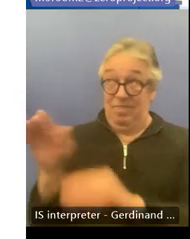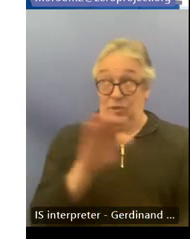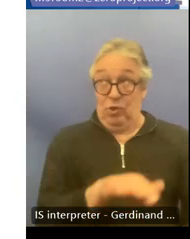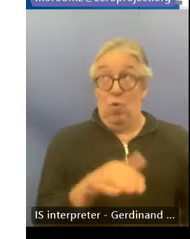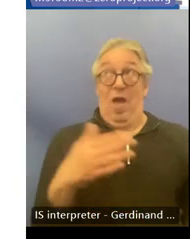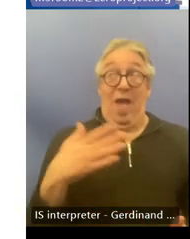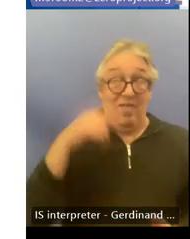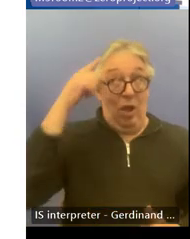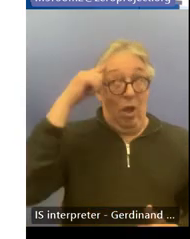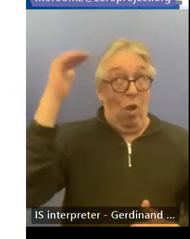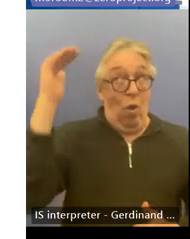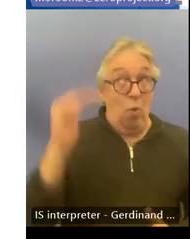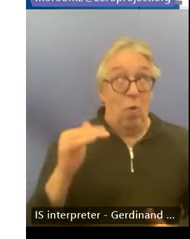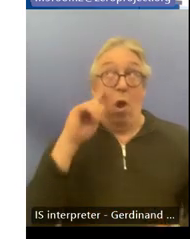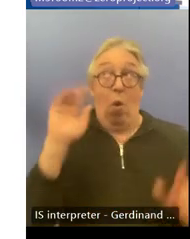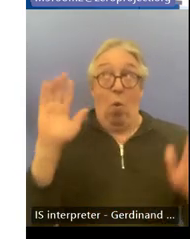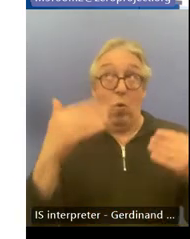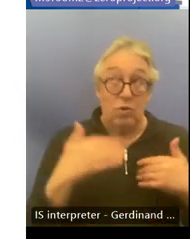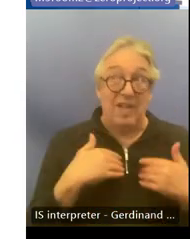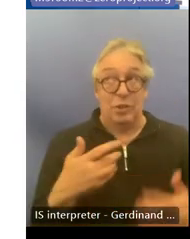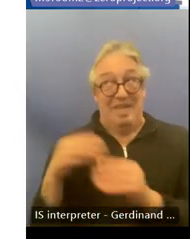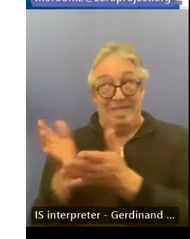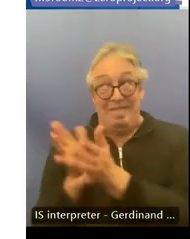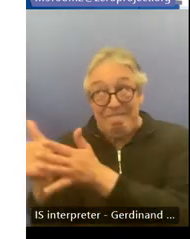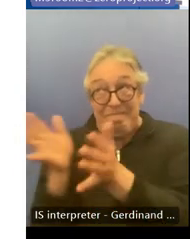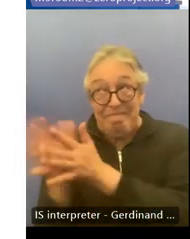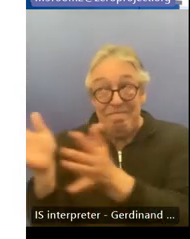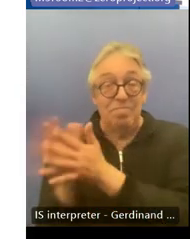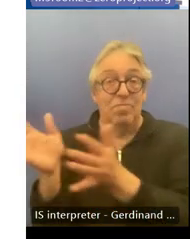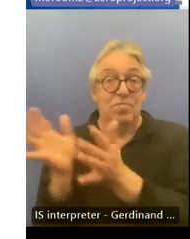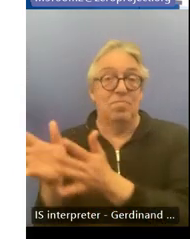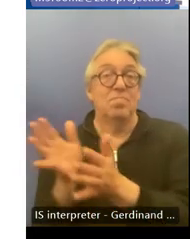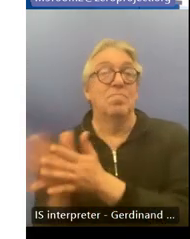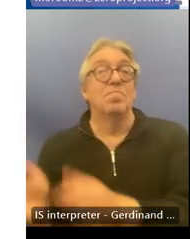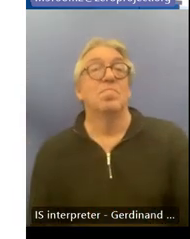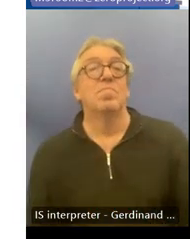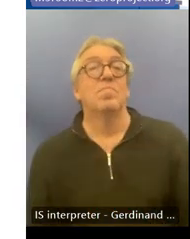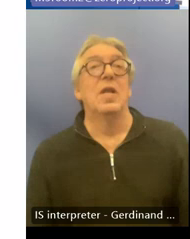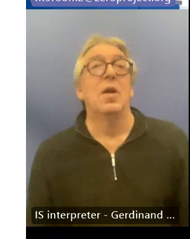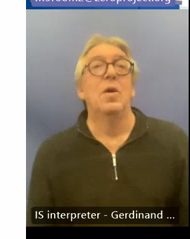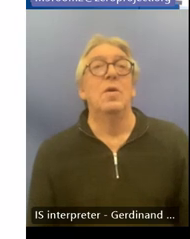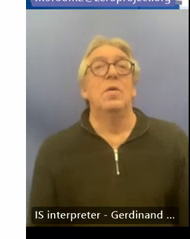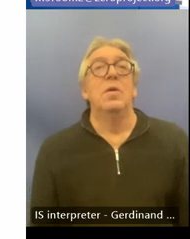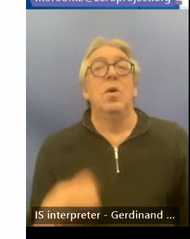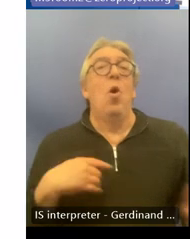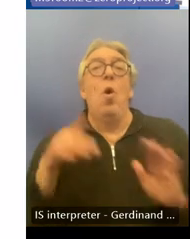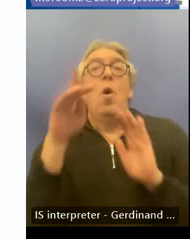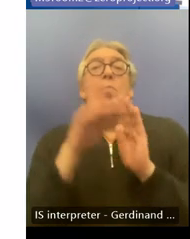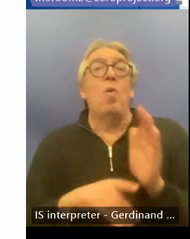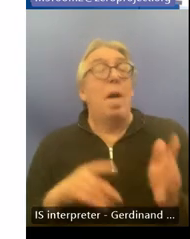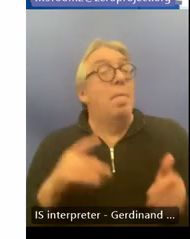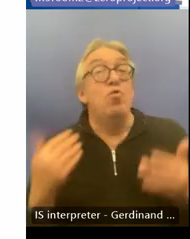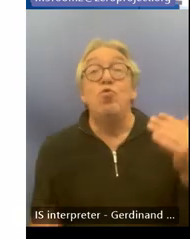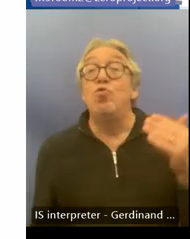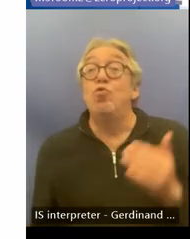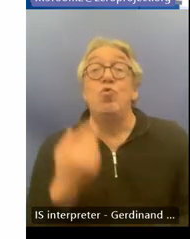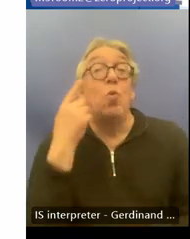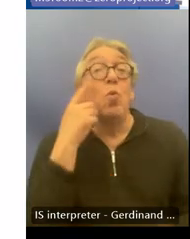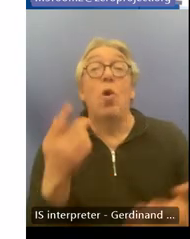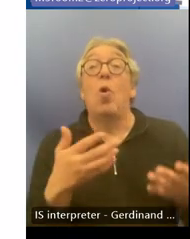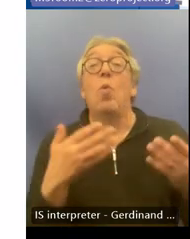quite difficult to understand. Then here, the most innovative part, we really success here that we engage the